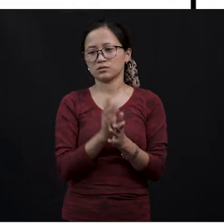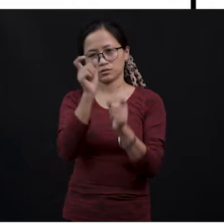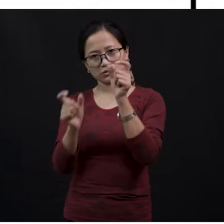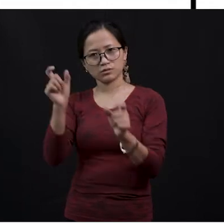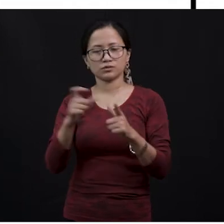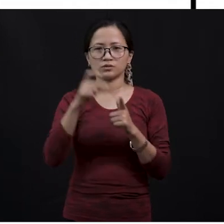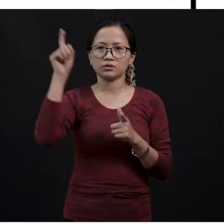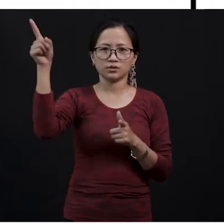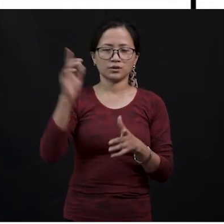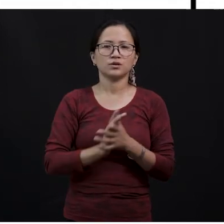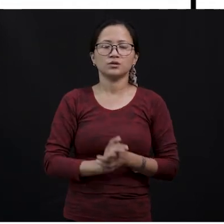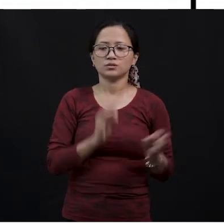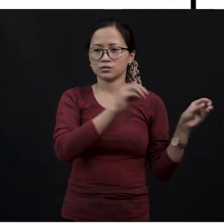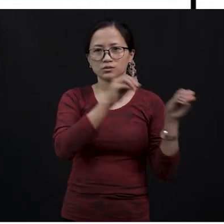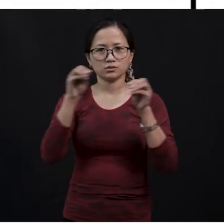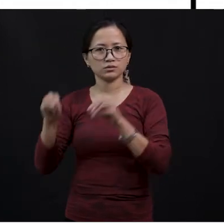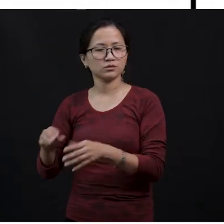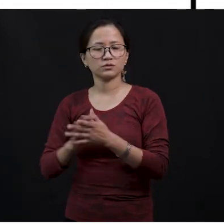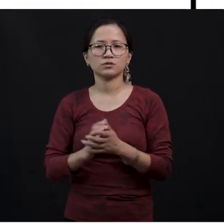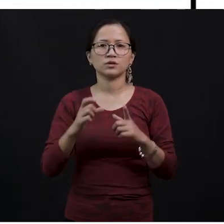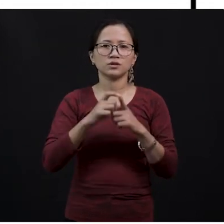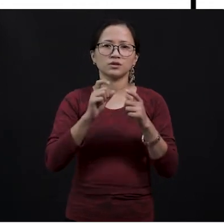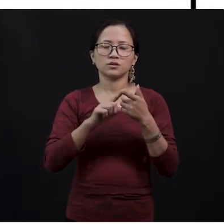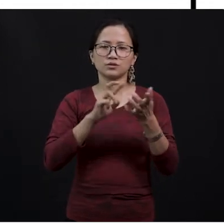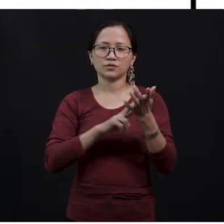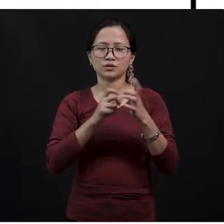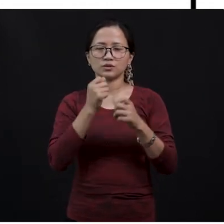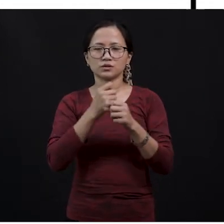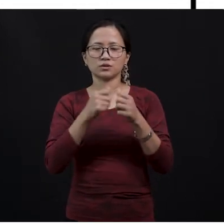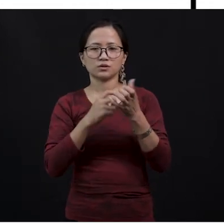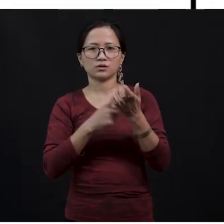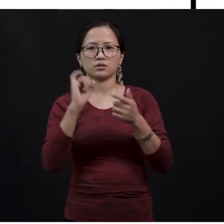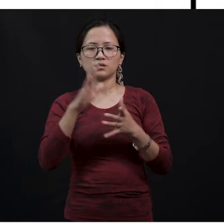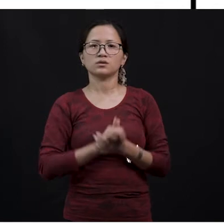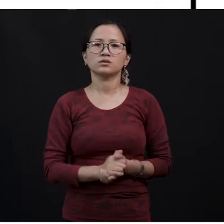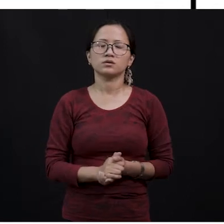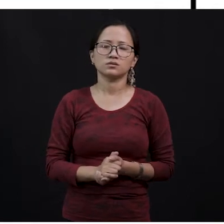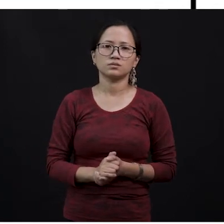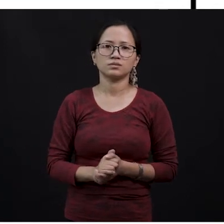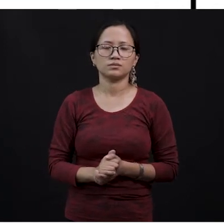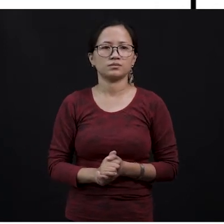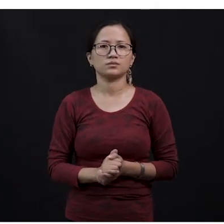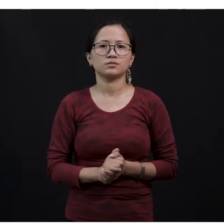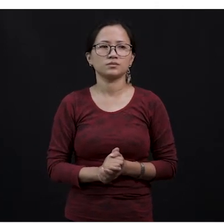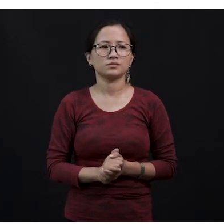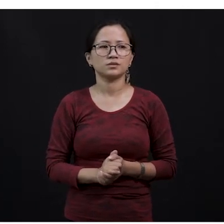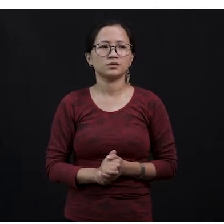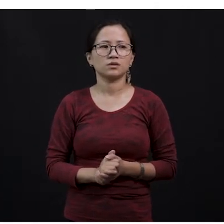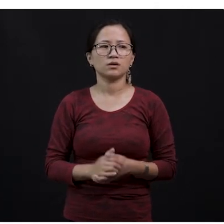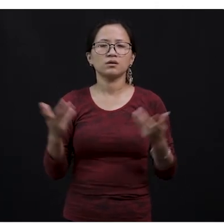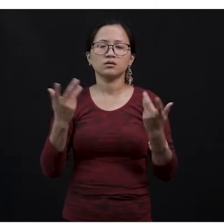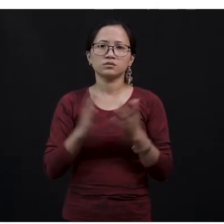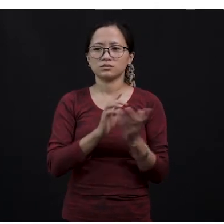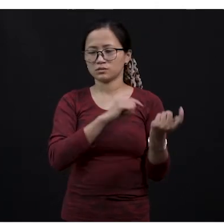people of Delhi to shift to Devagiri, because that's going to be a new capital with bag and baggage. Now, how does